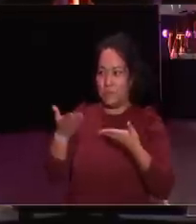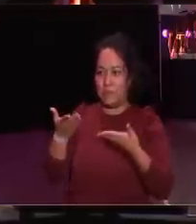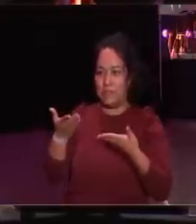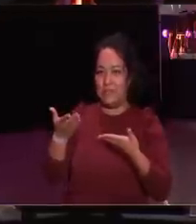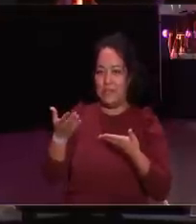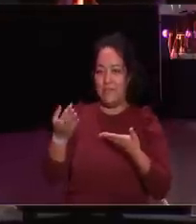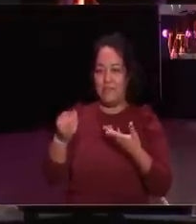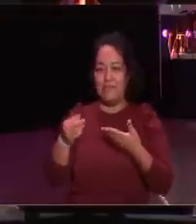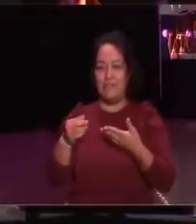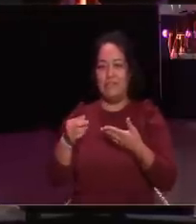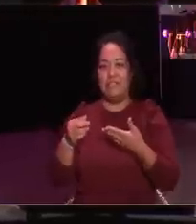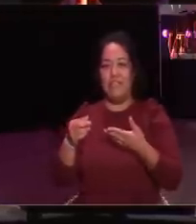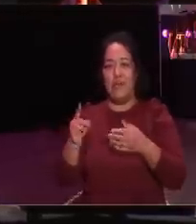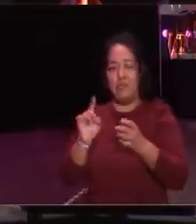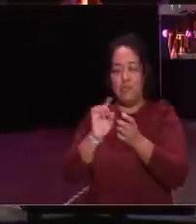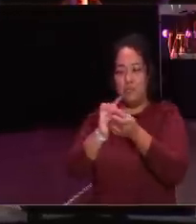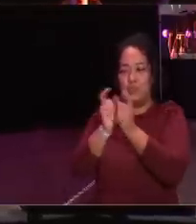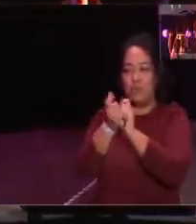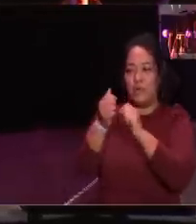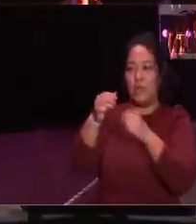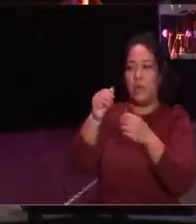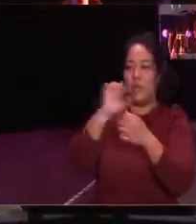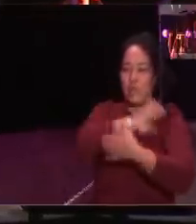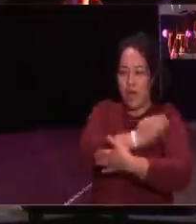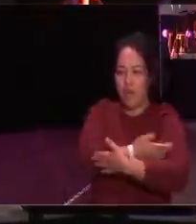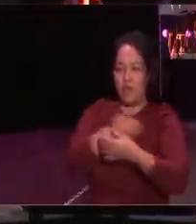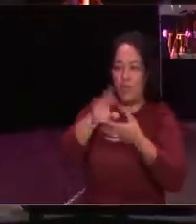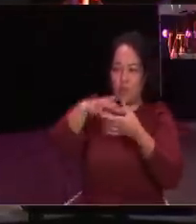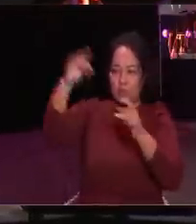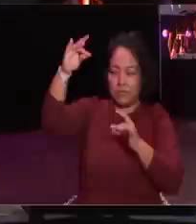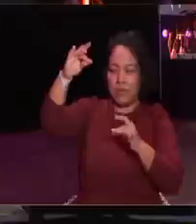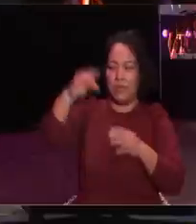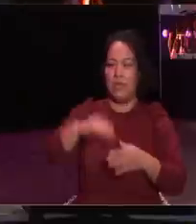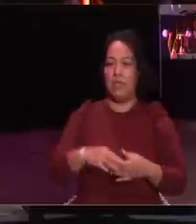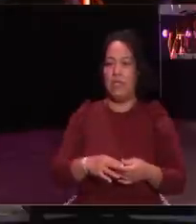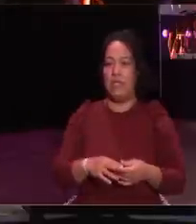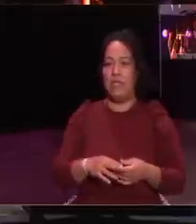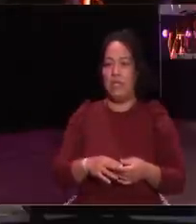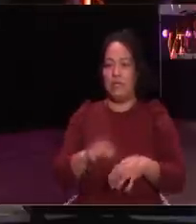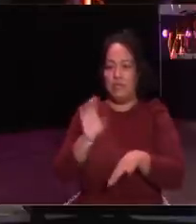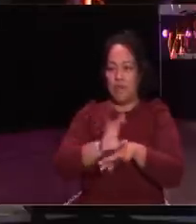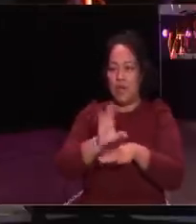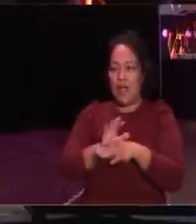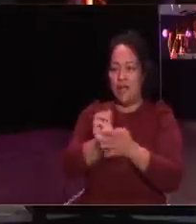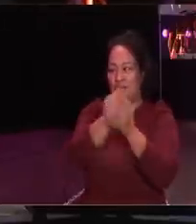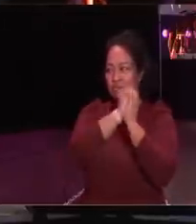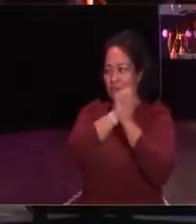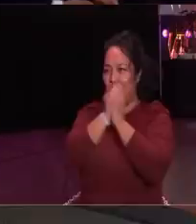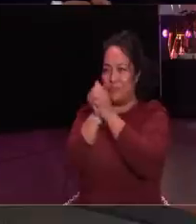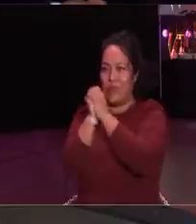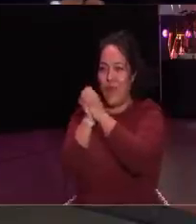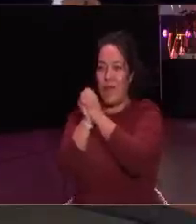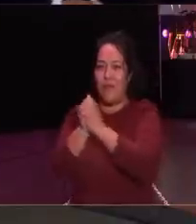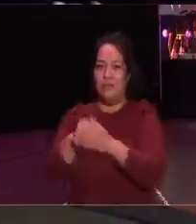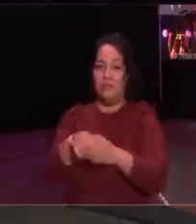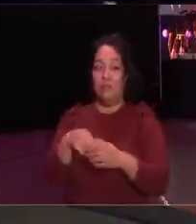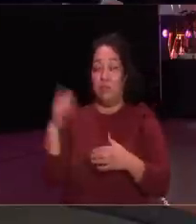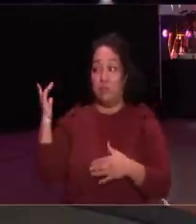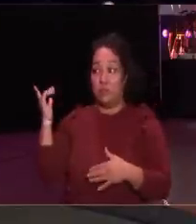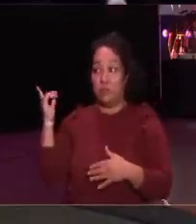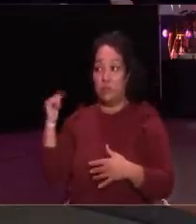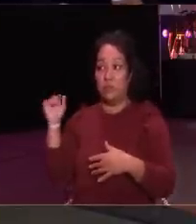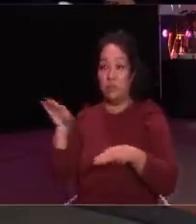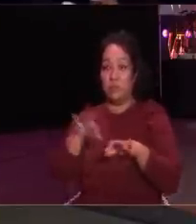Espíritu Santo. Iglesia, yo felicito a estos músicos. Church, these musicians. Estos cantores